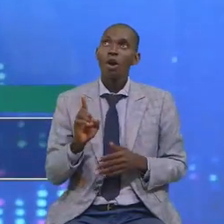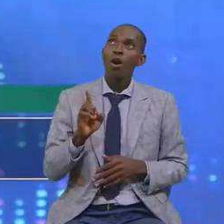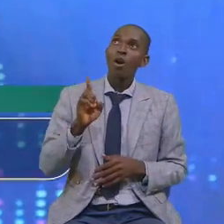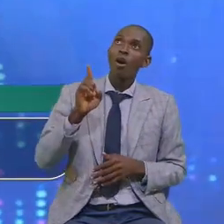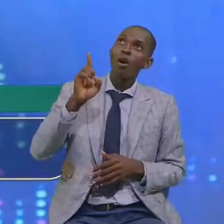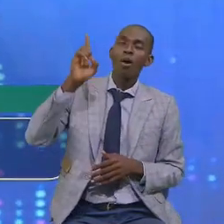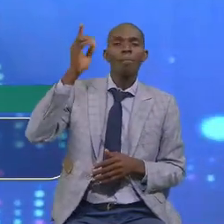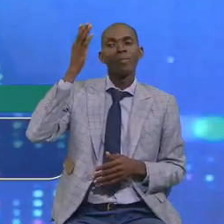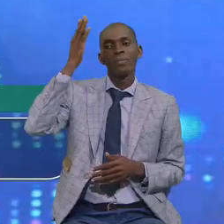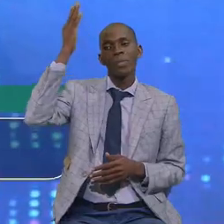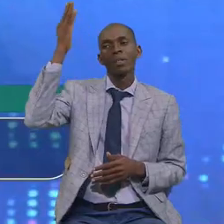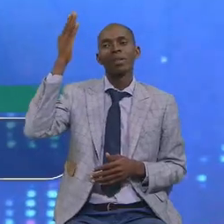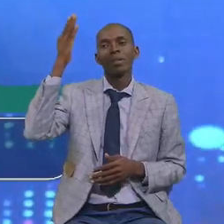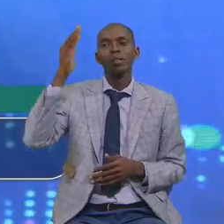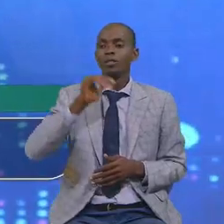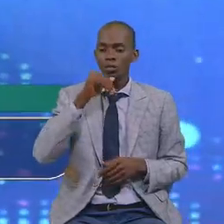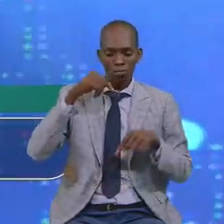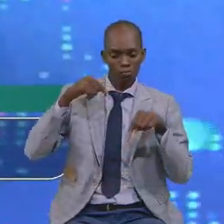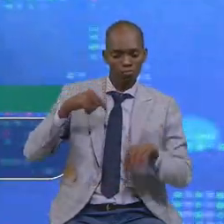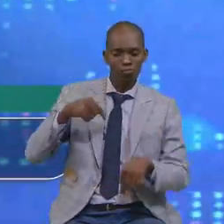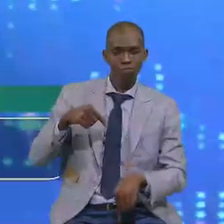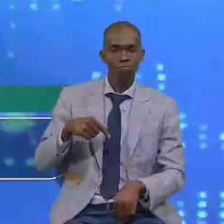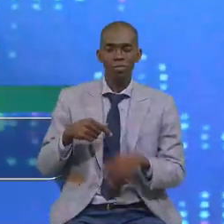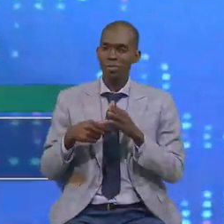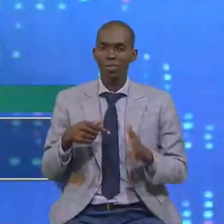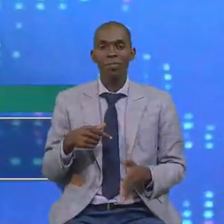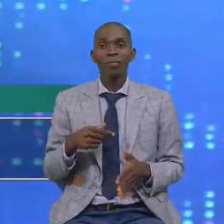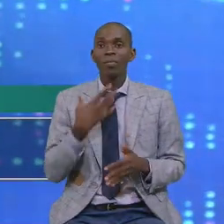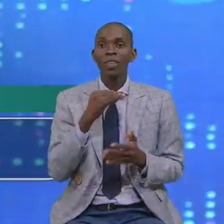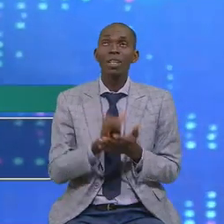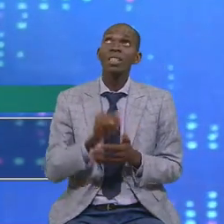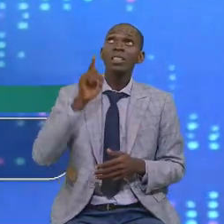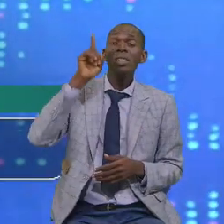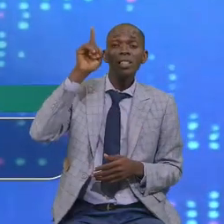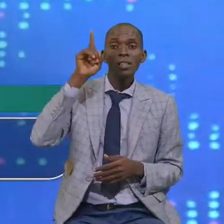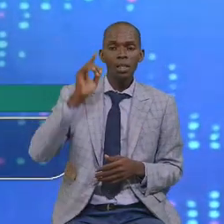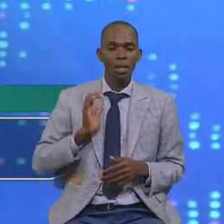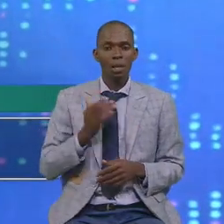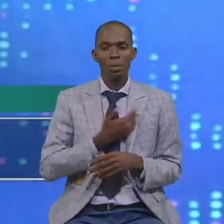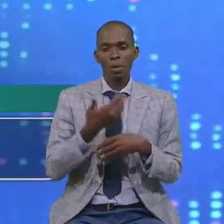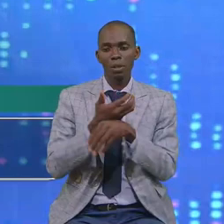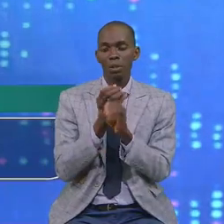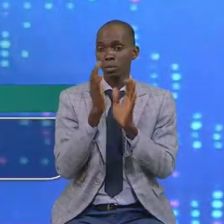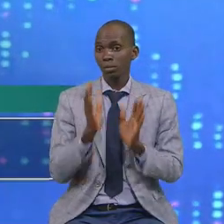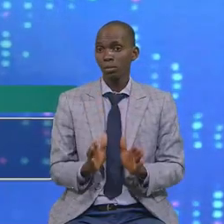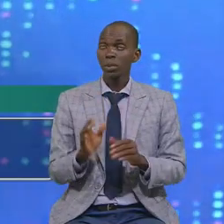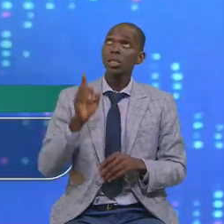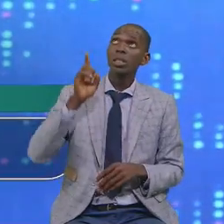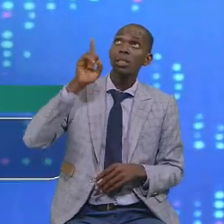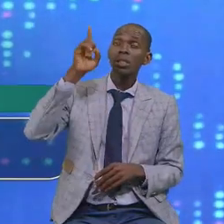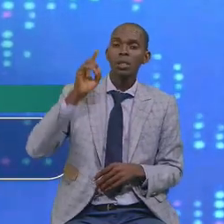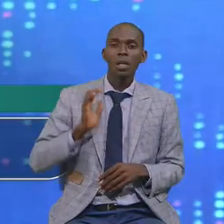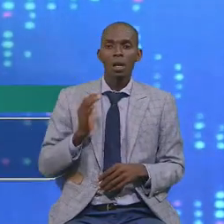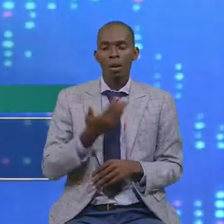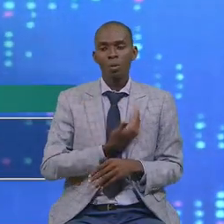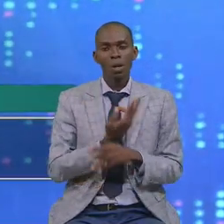there, not down there. And he says, he, our creator, he, our